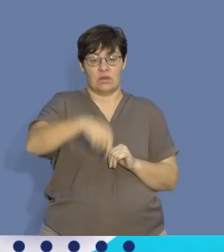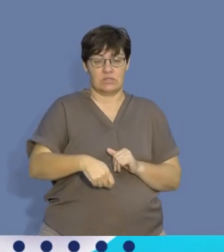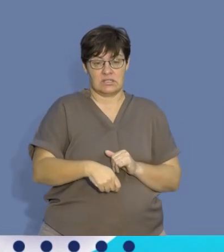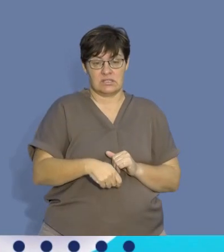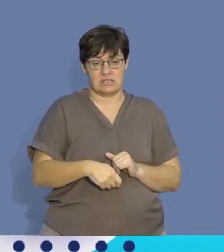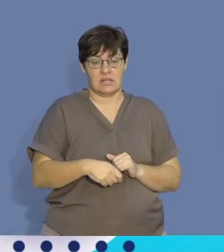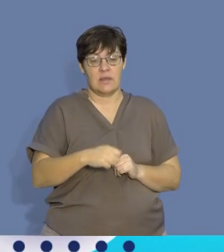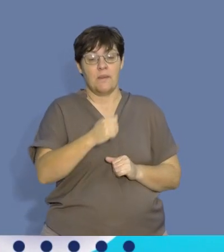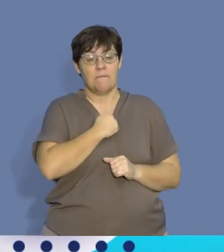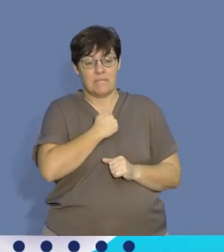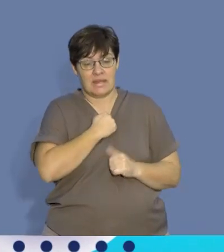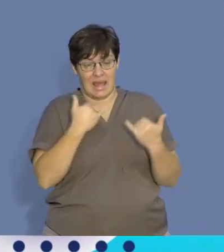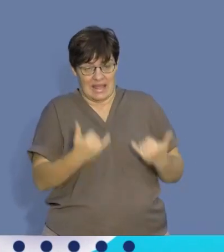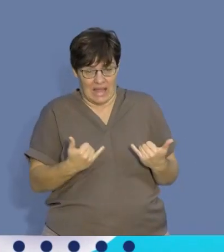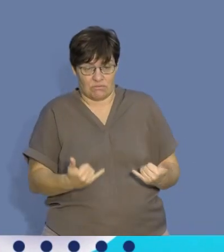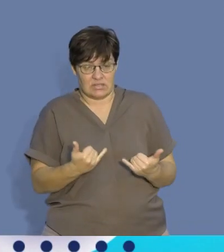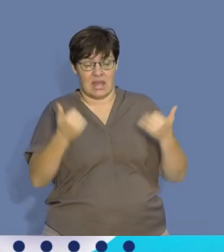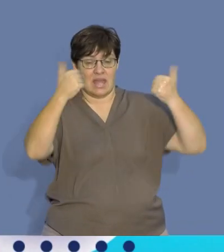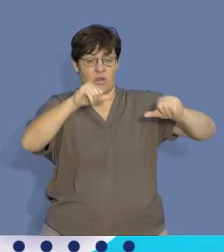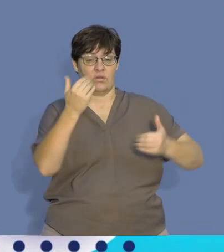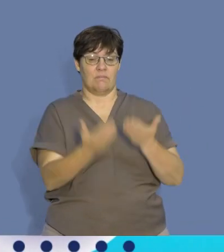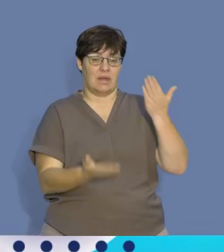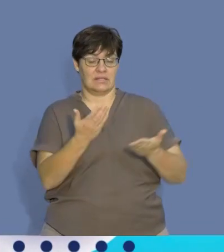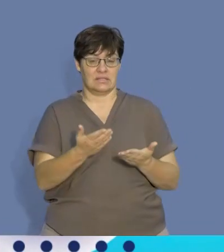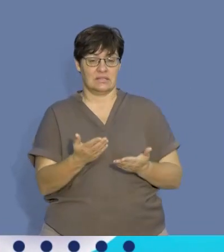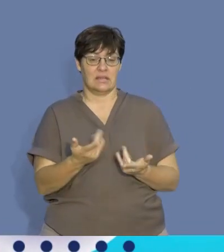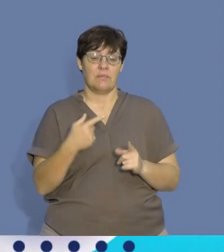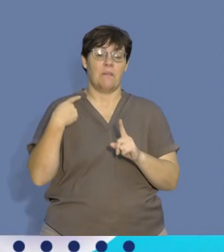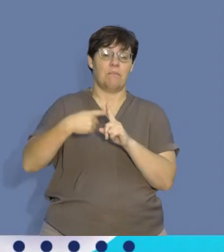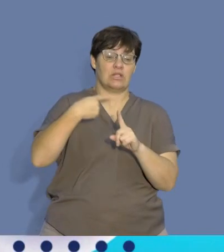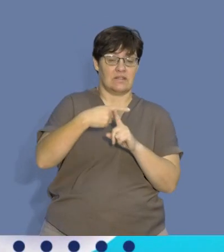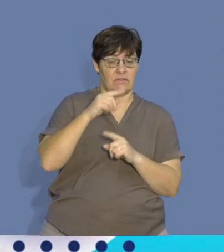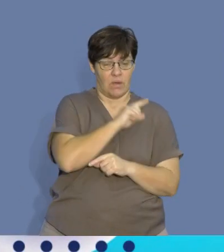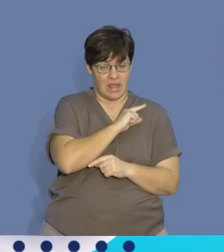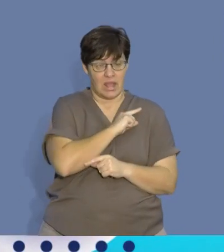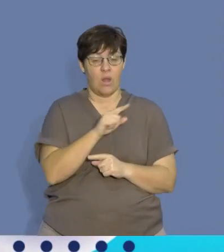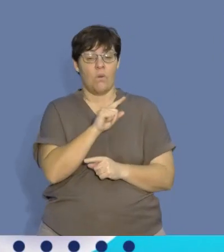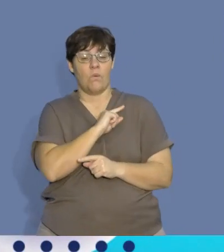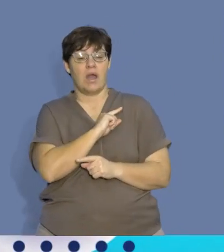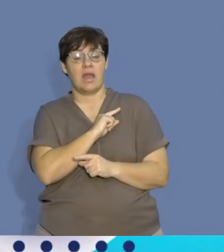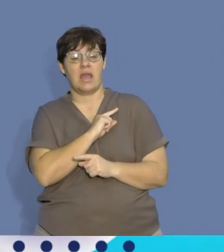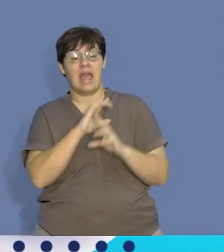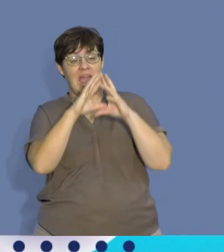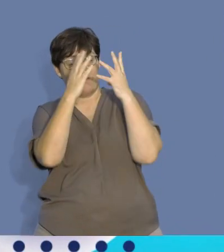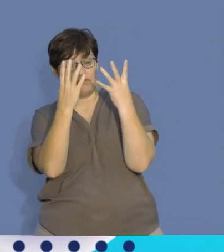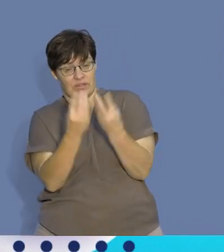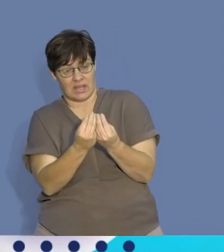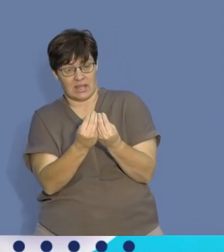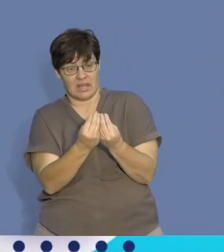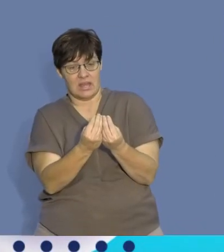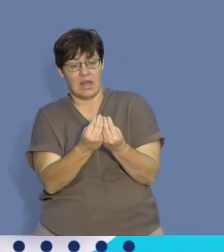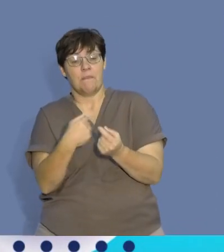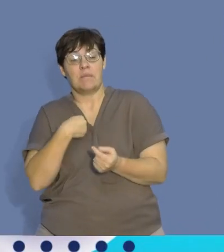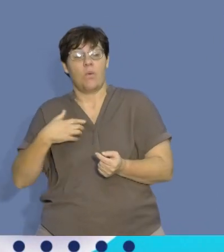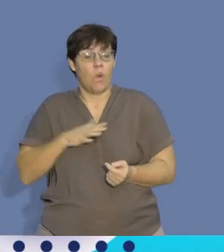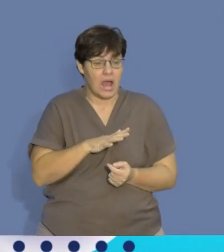of 10,000. That is my current account balance. Obviously, it's favorable because I haven't taken